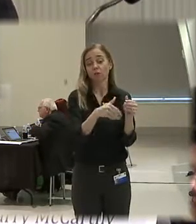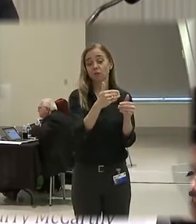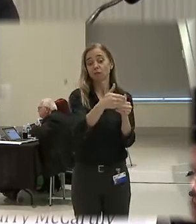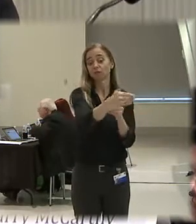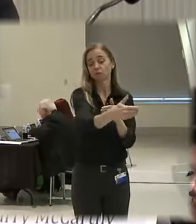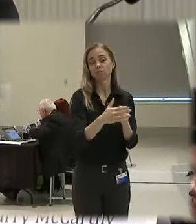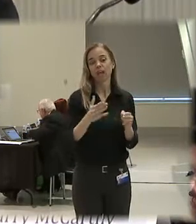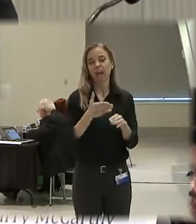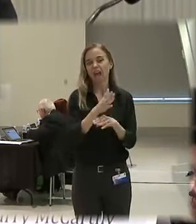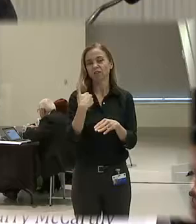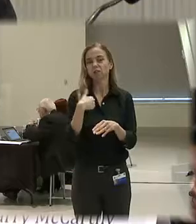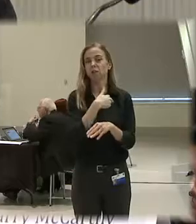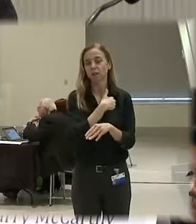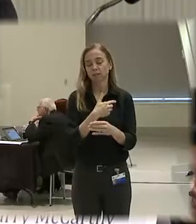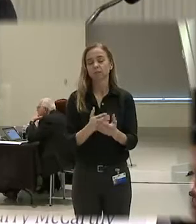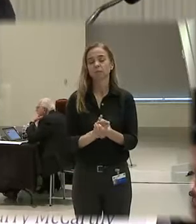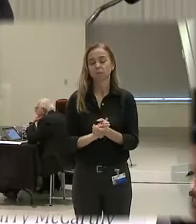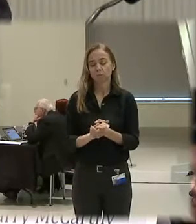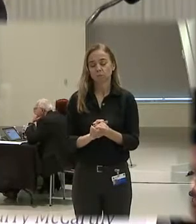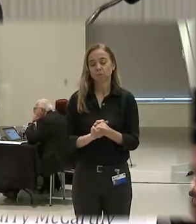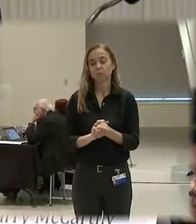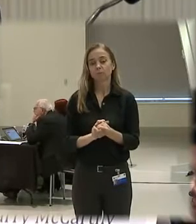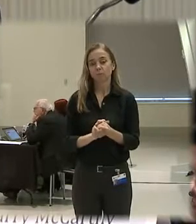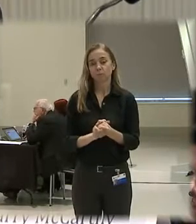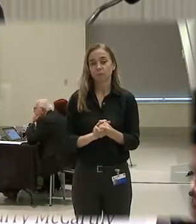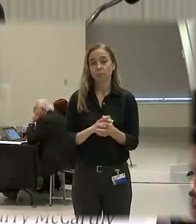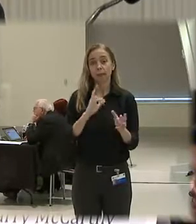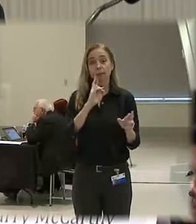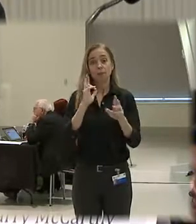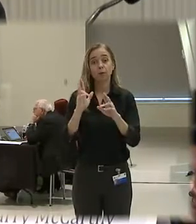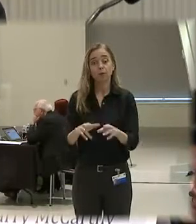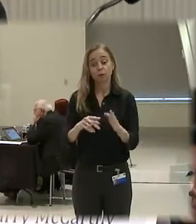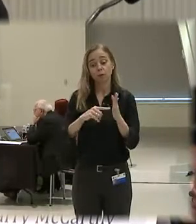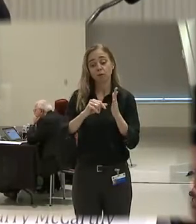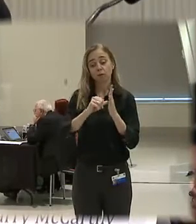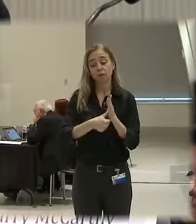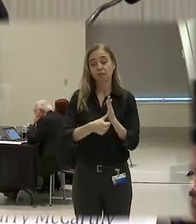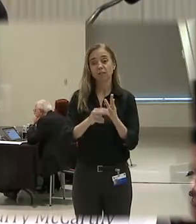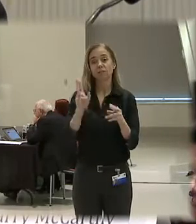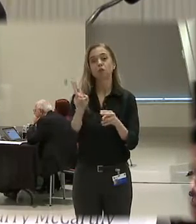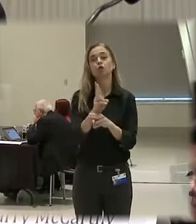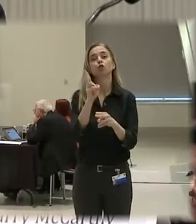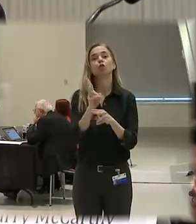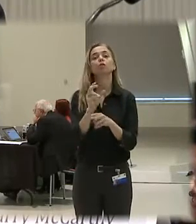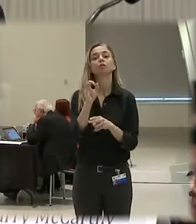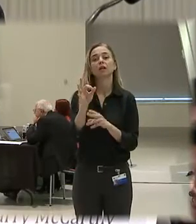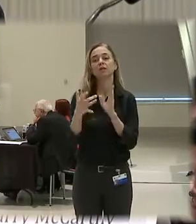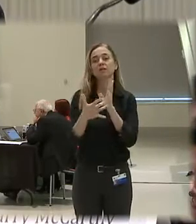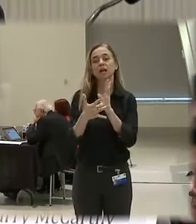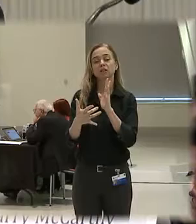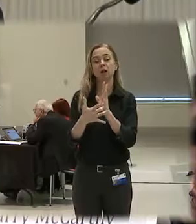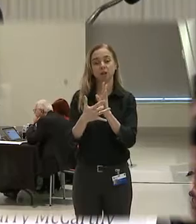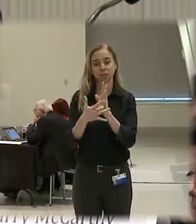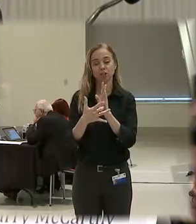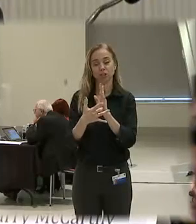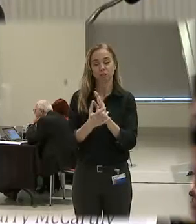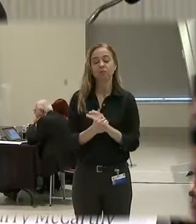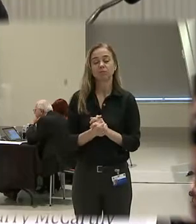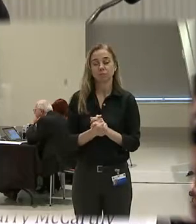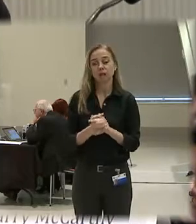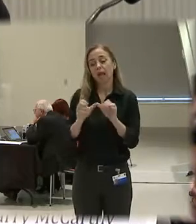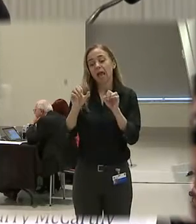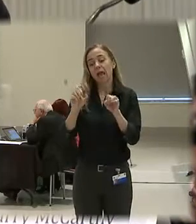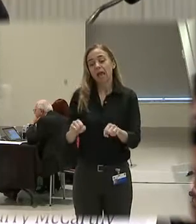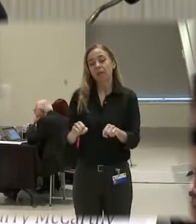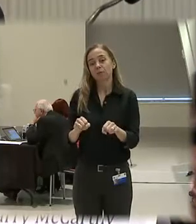of their observations in the after-action report pointed to the use of technology as a force multiplier, being able